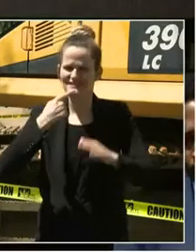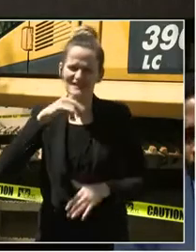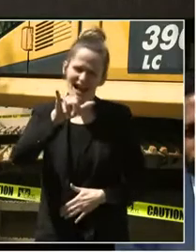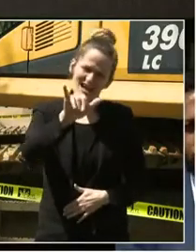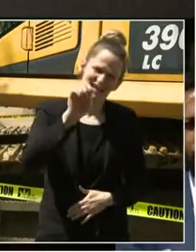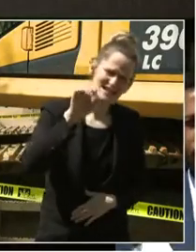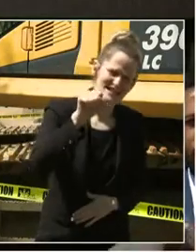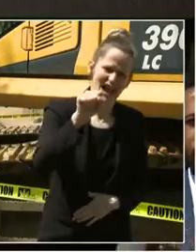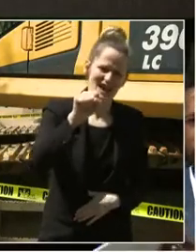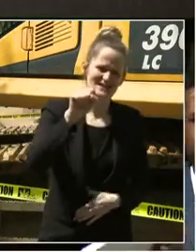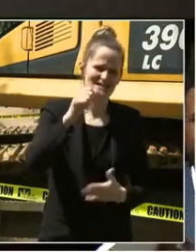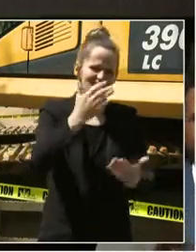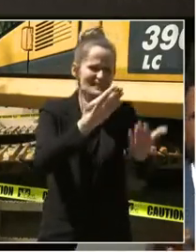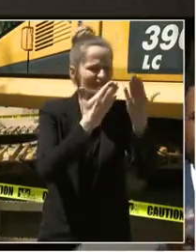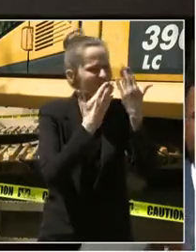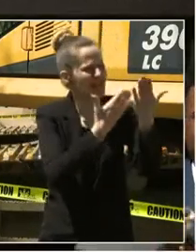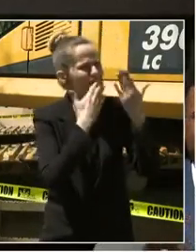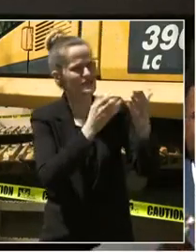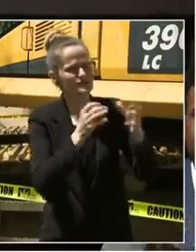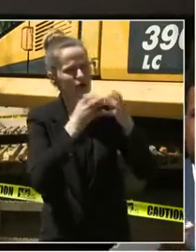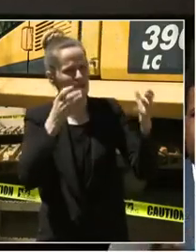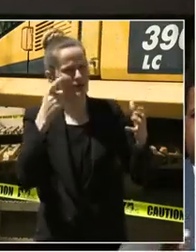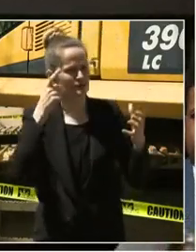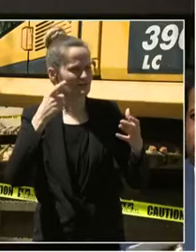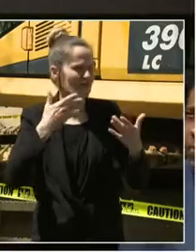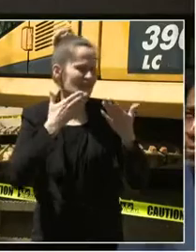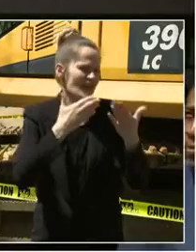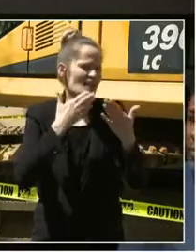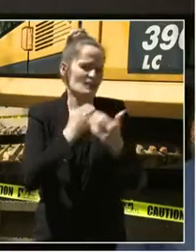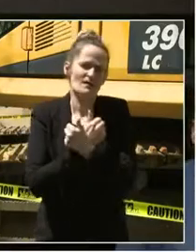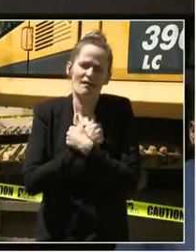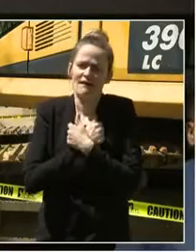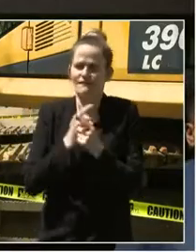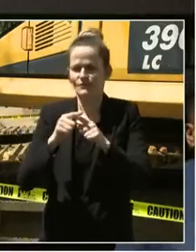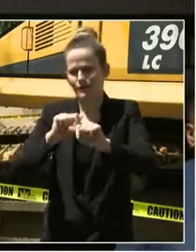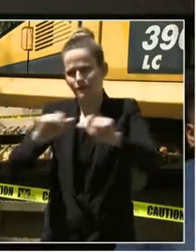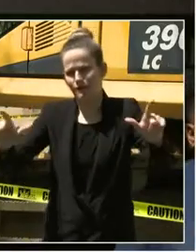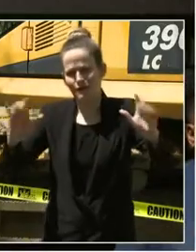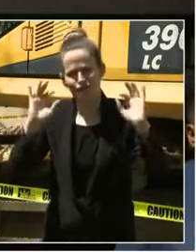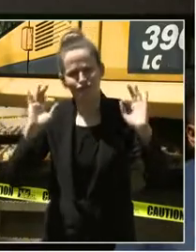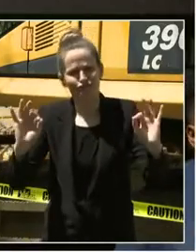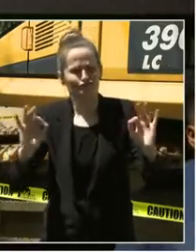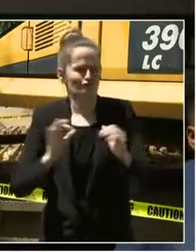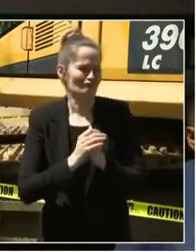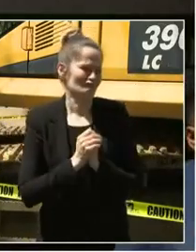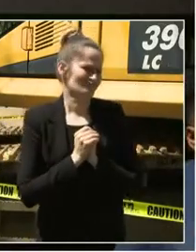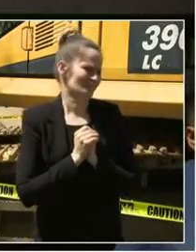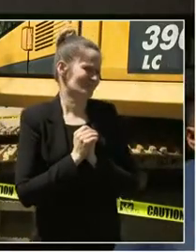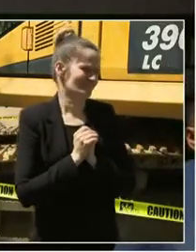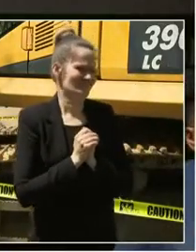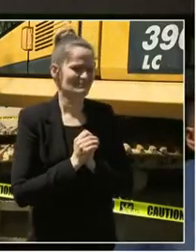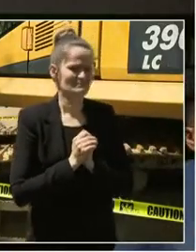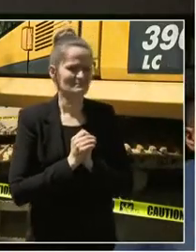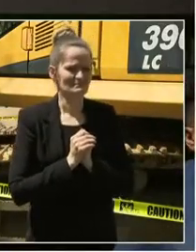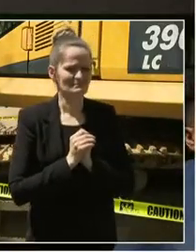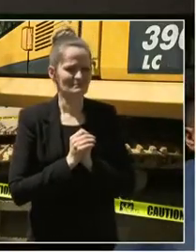for what we're doing there, okay? Thank you all very much. Thank you. Thanks, Mayor. Thank you.